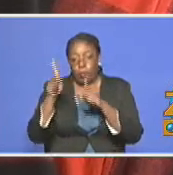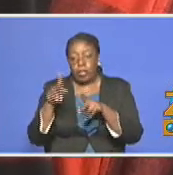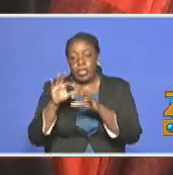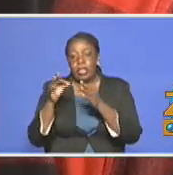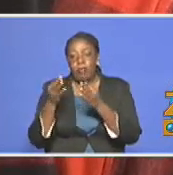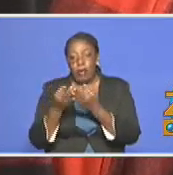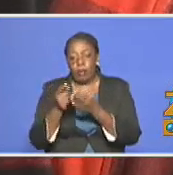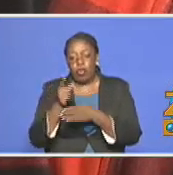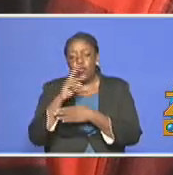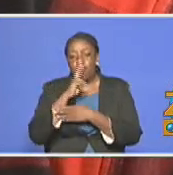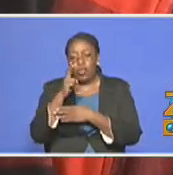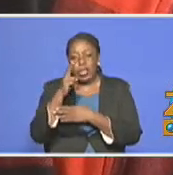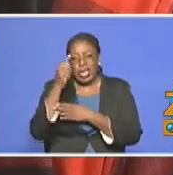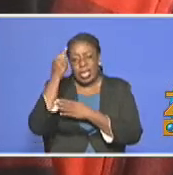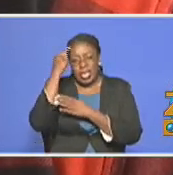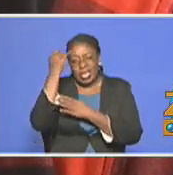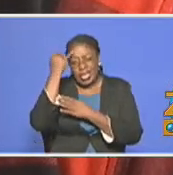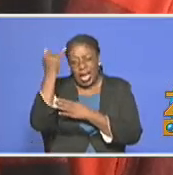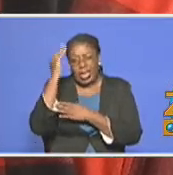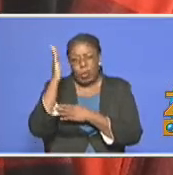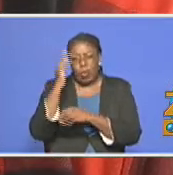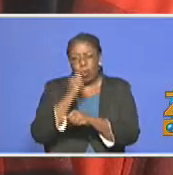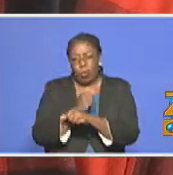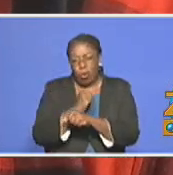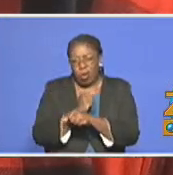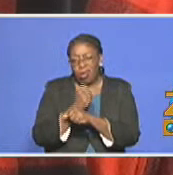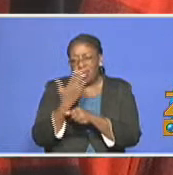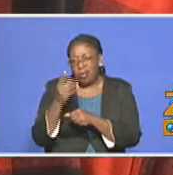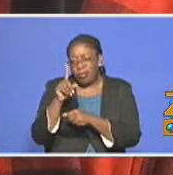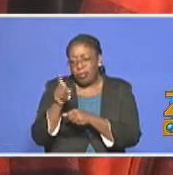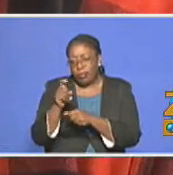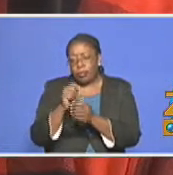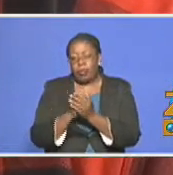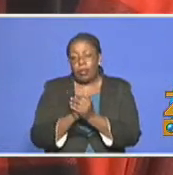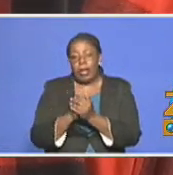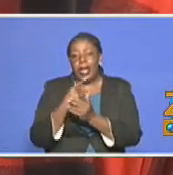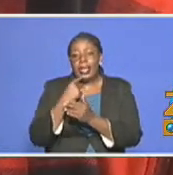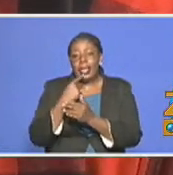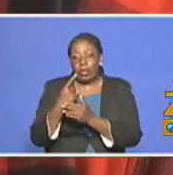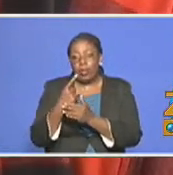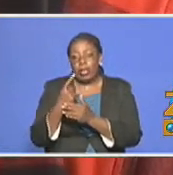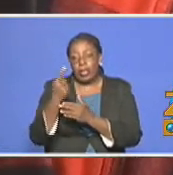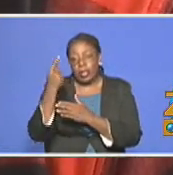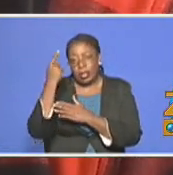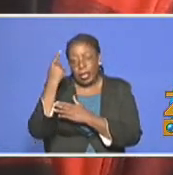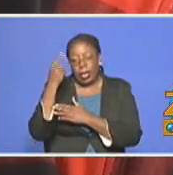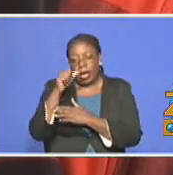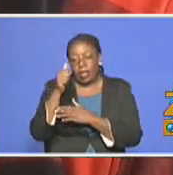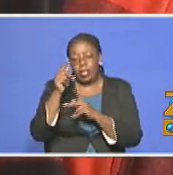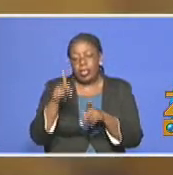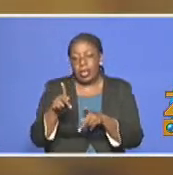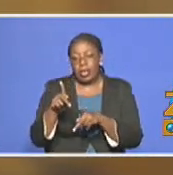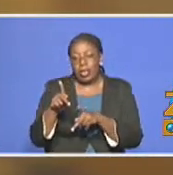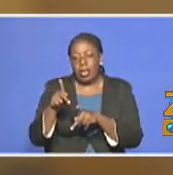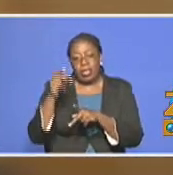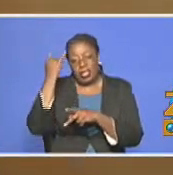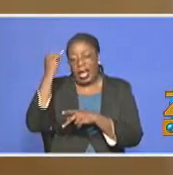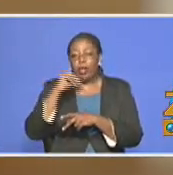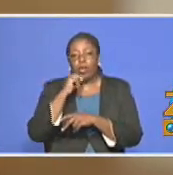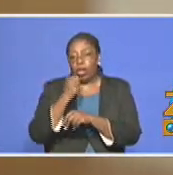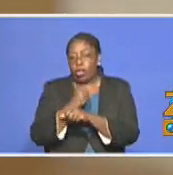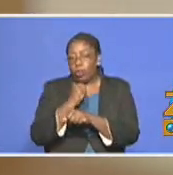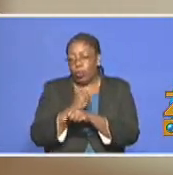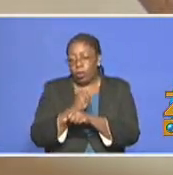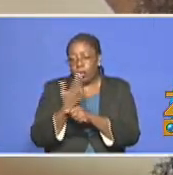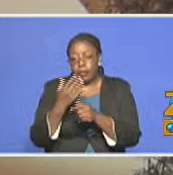you really think this idea is going to work? And it's like, and they are 100% convinced, even though everybody else is like, this idea is crazy. The